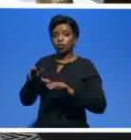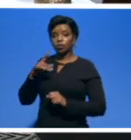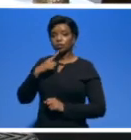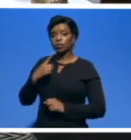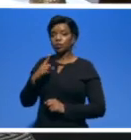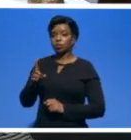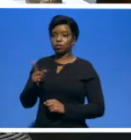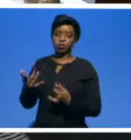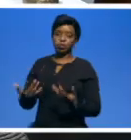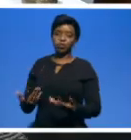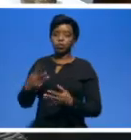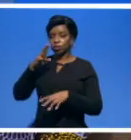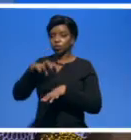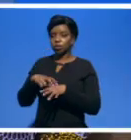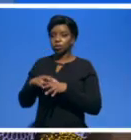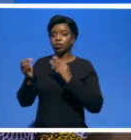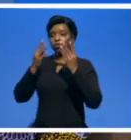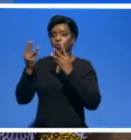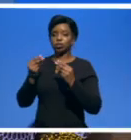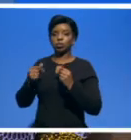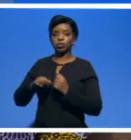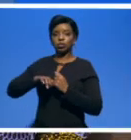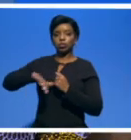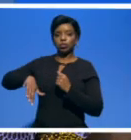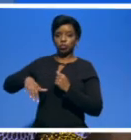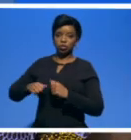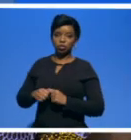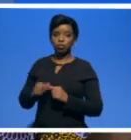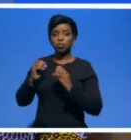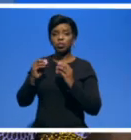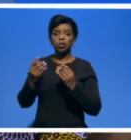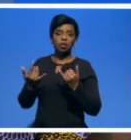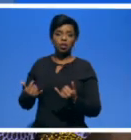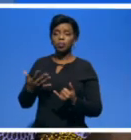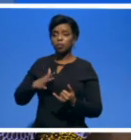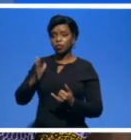financial exclusion, okay? So now, I want you to tell Babuge